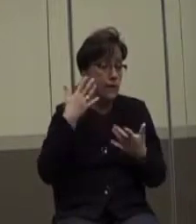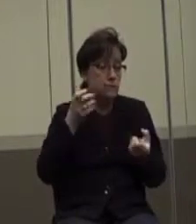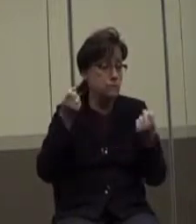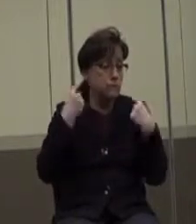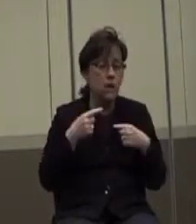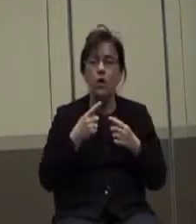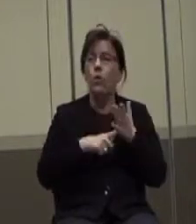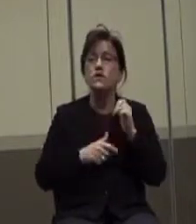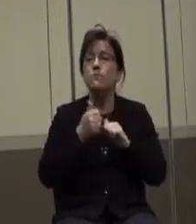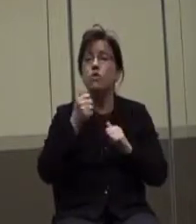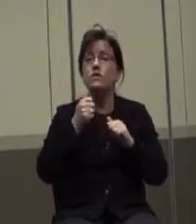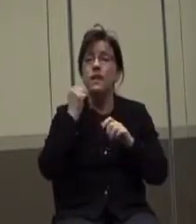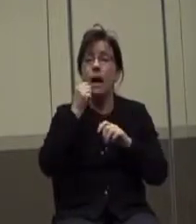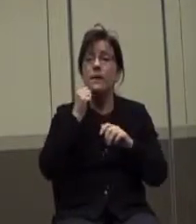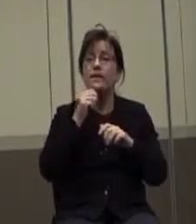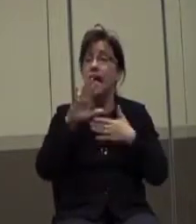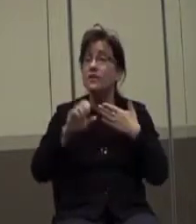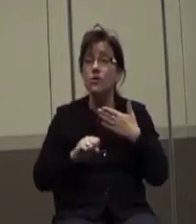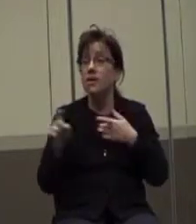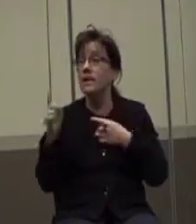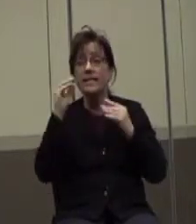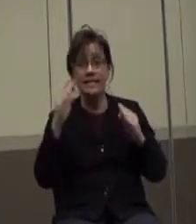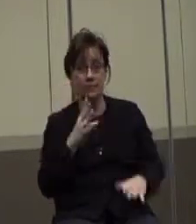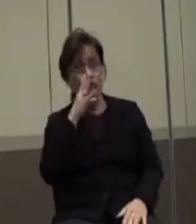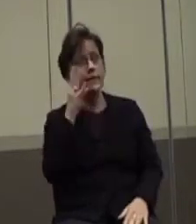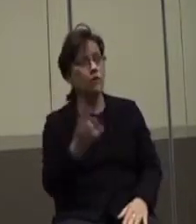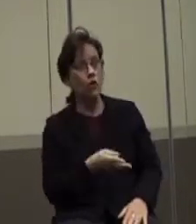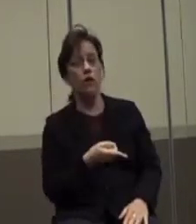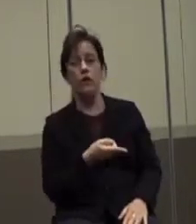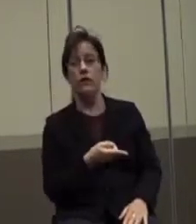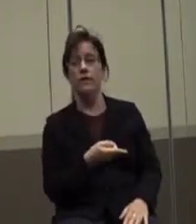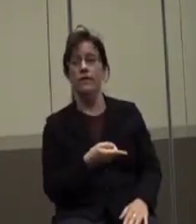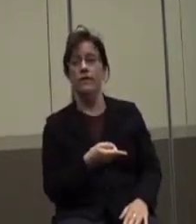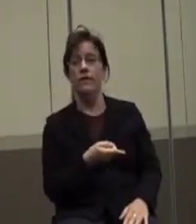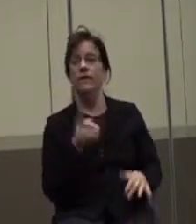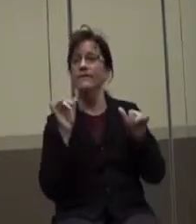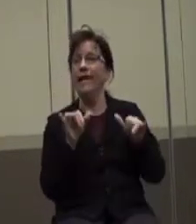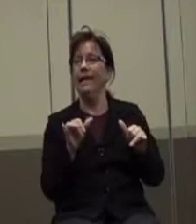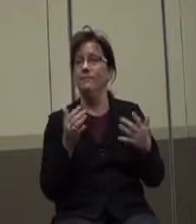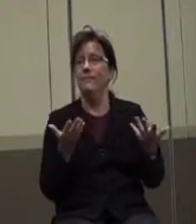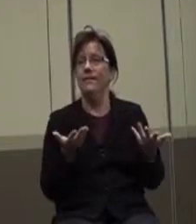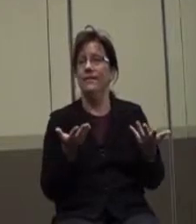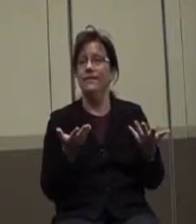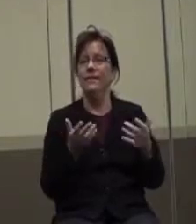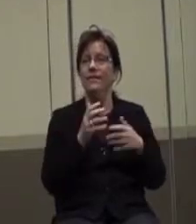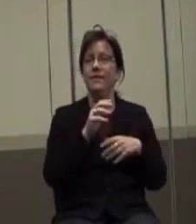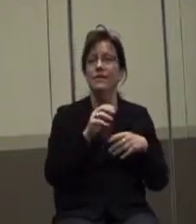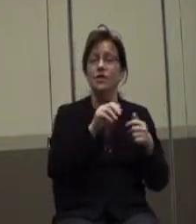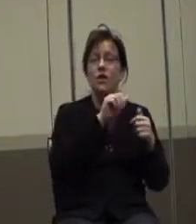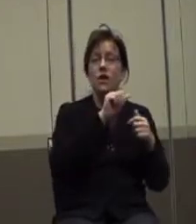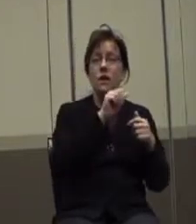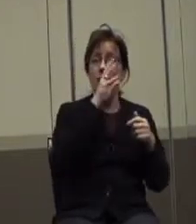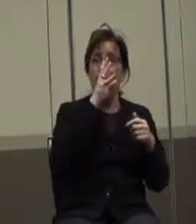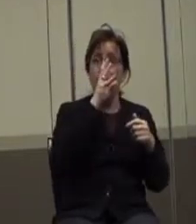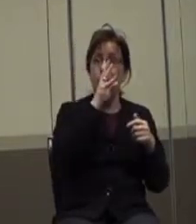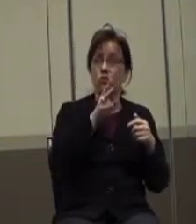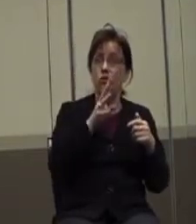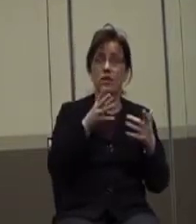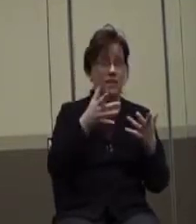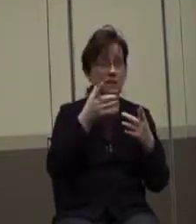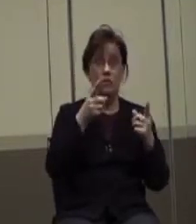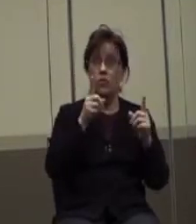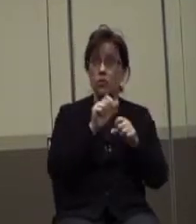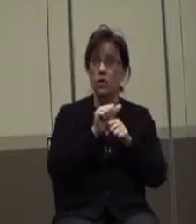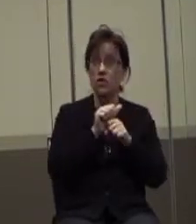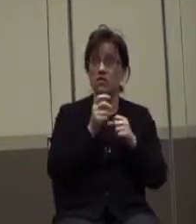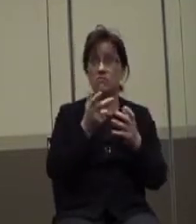common consequence? Ignoring. Okay, so A, does ignoring pretty work?